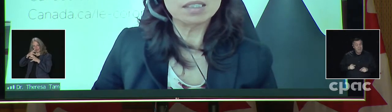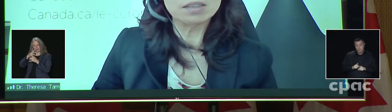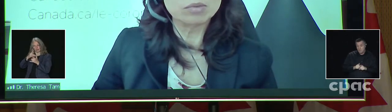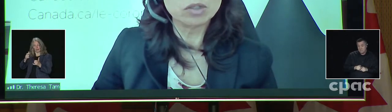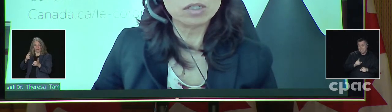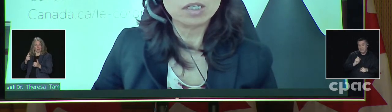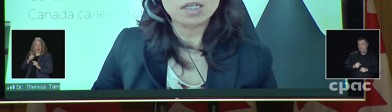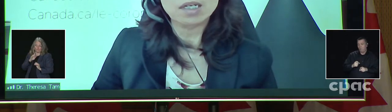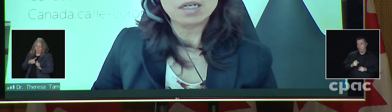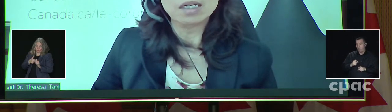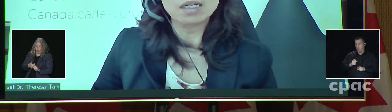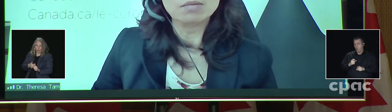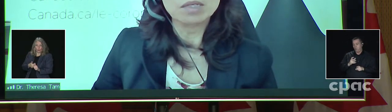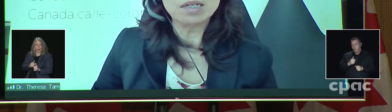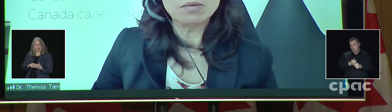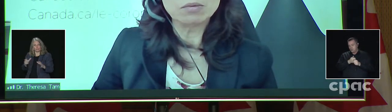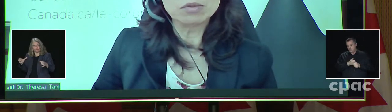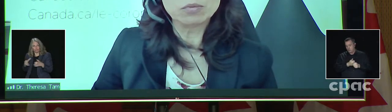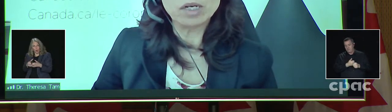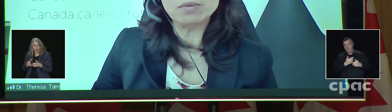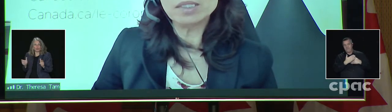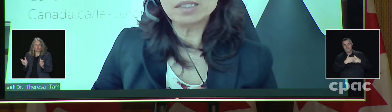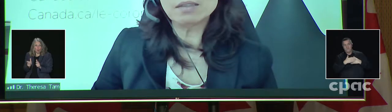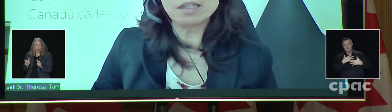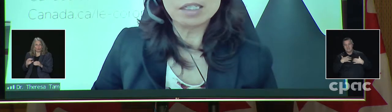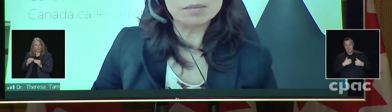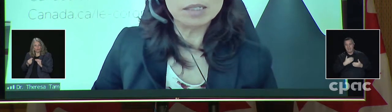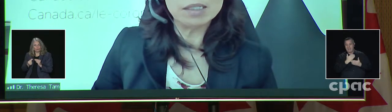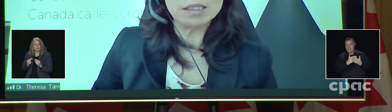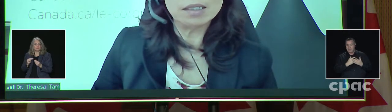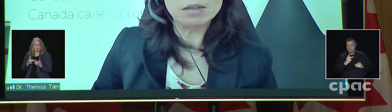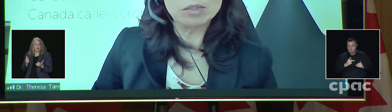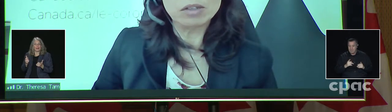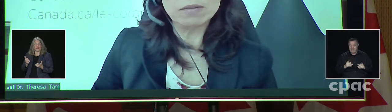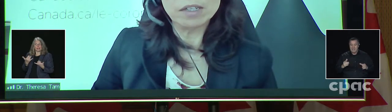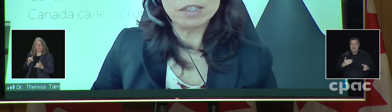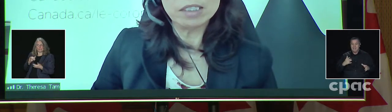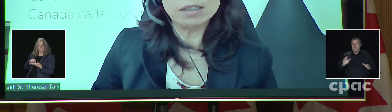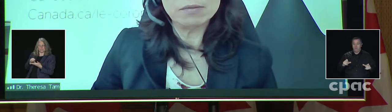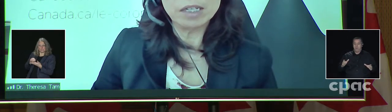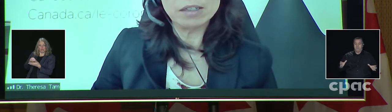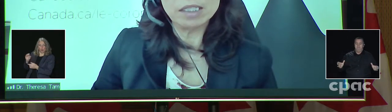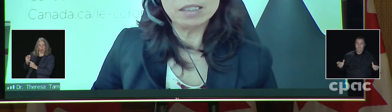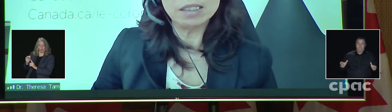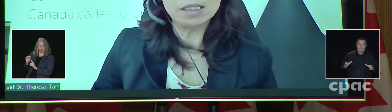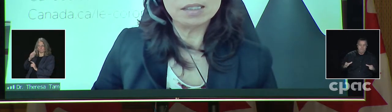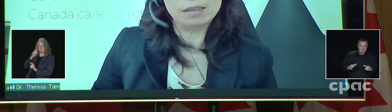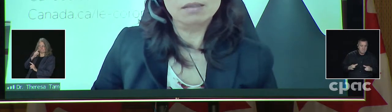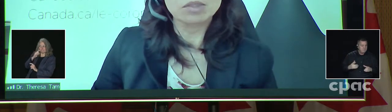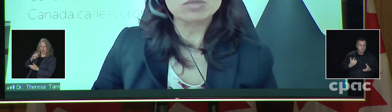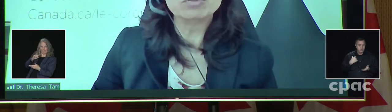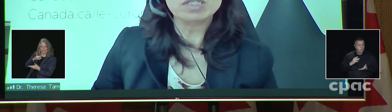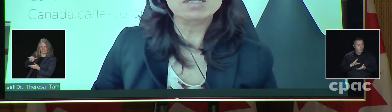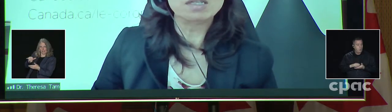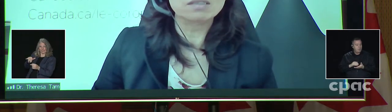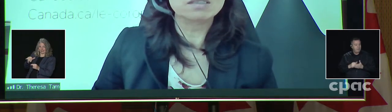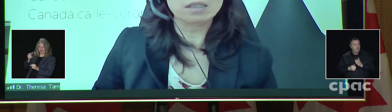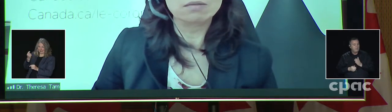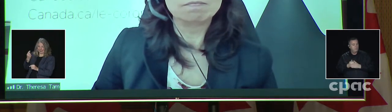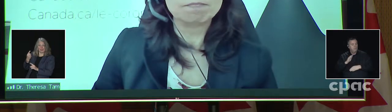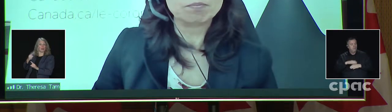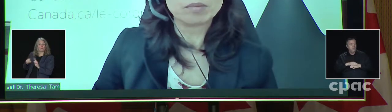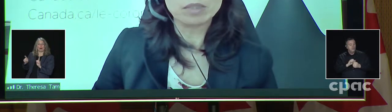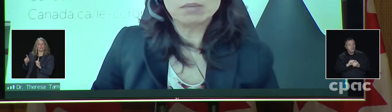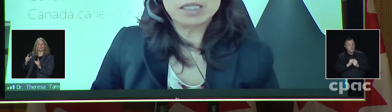gathering sizes small, while we're still learning about this Omicron variant, is the most prudent thing to